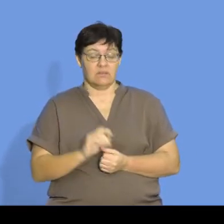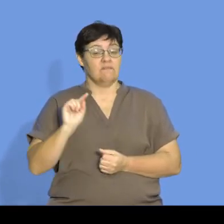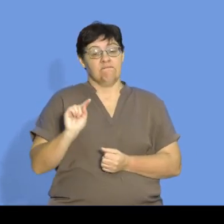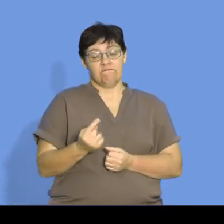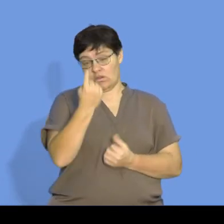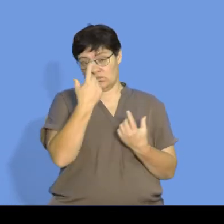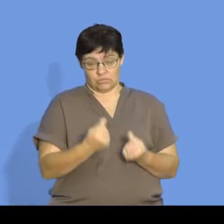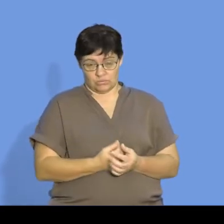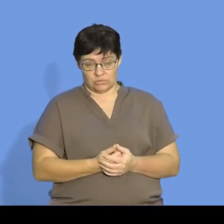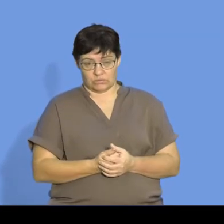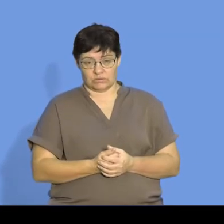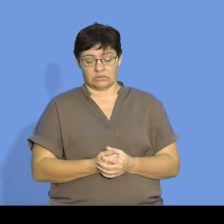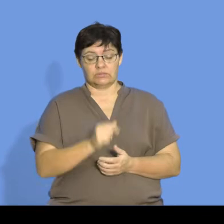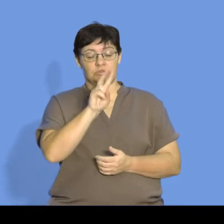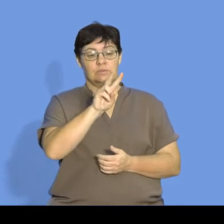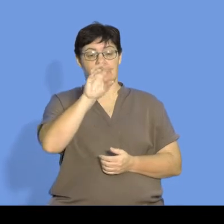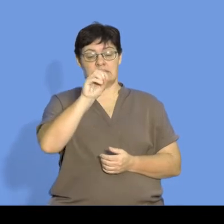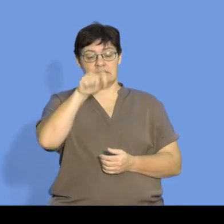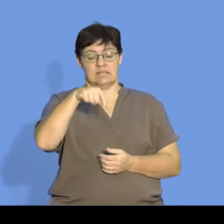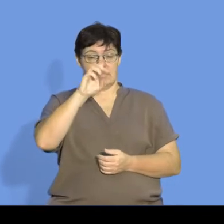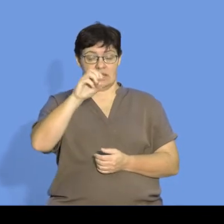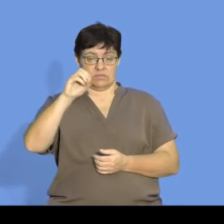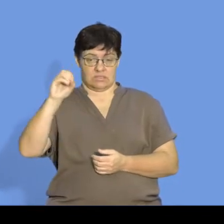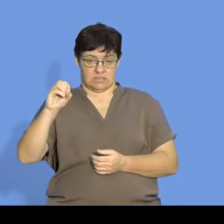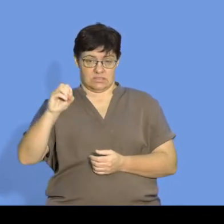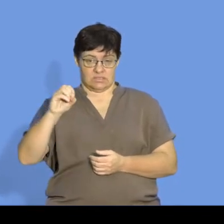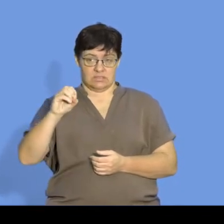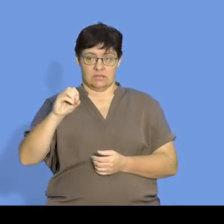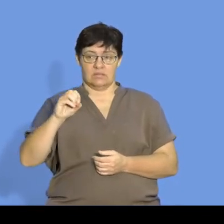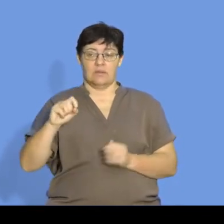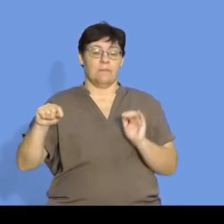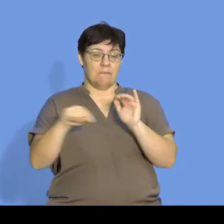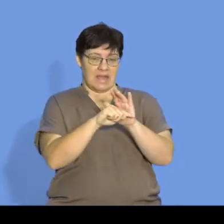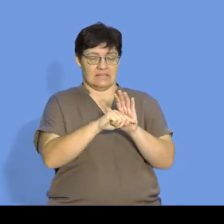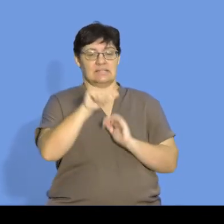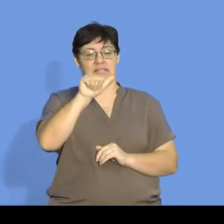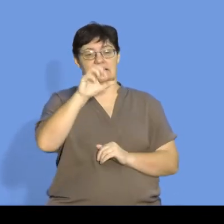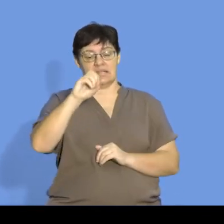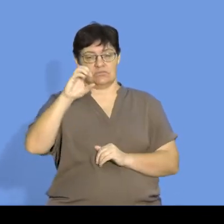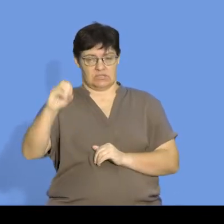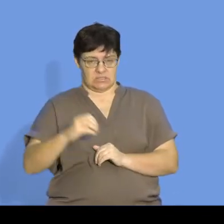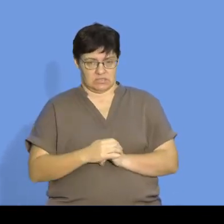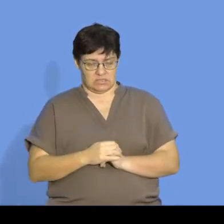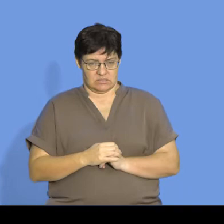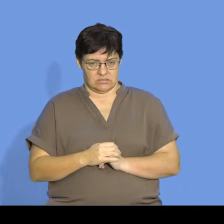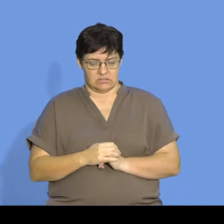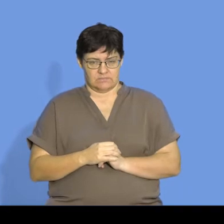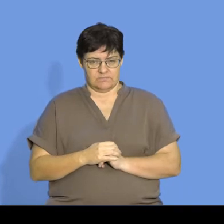The first thing that you do is you take your 20,000 and minus the 600.